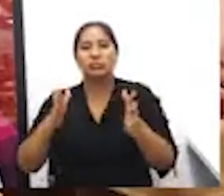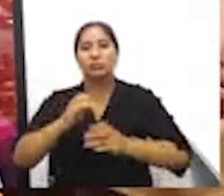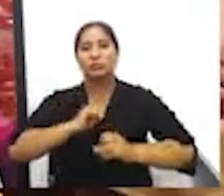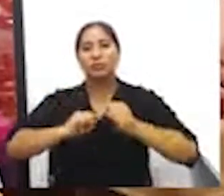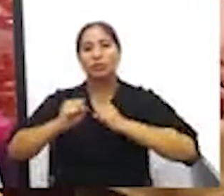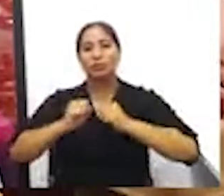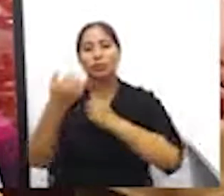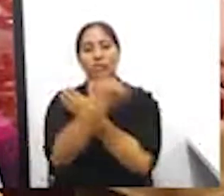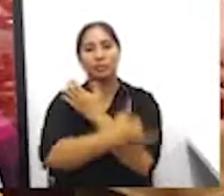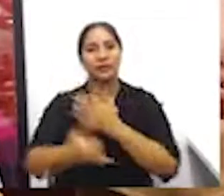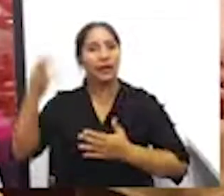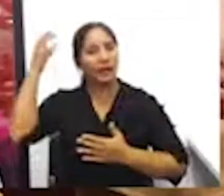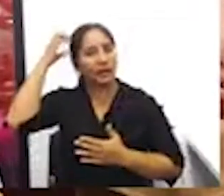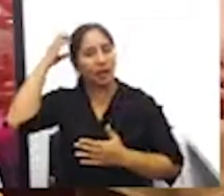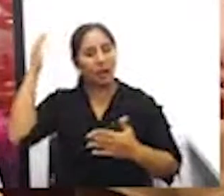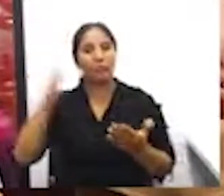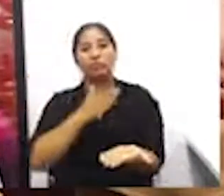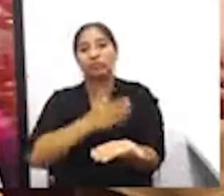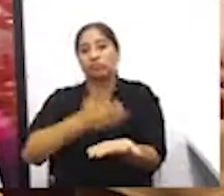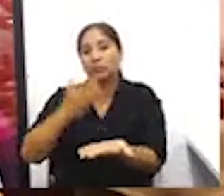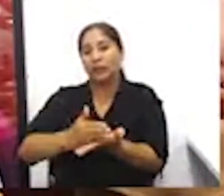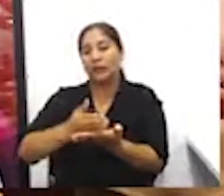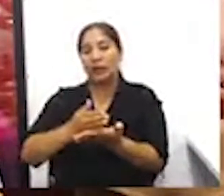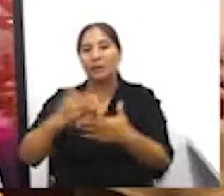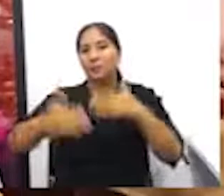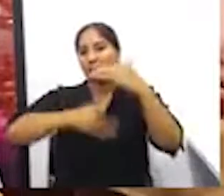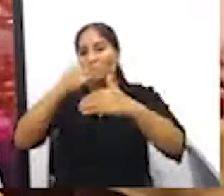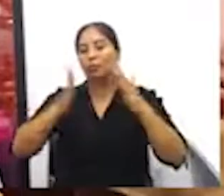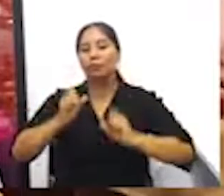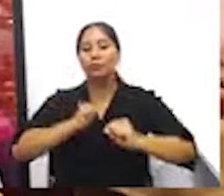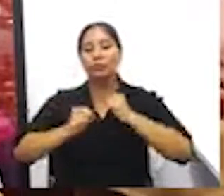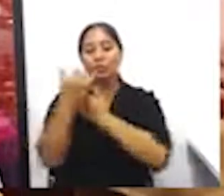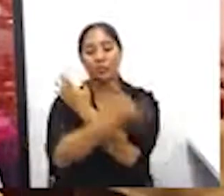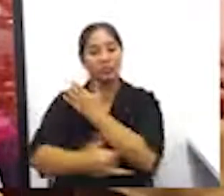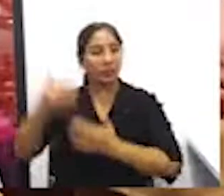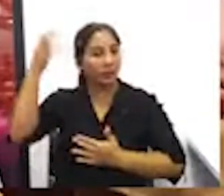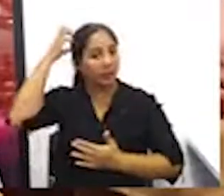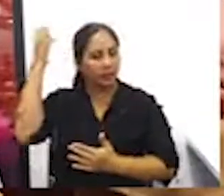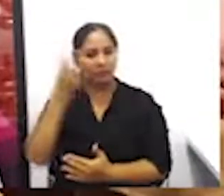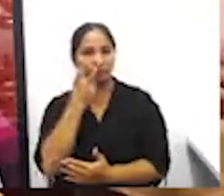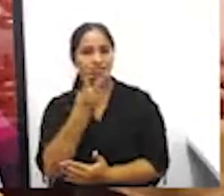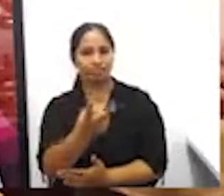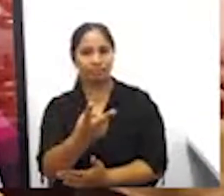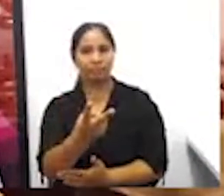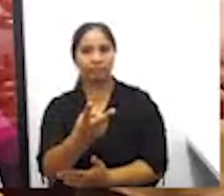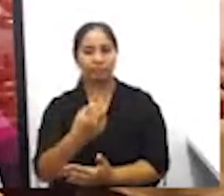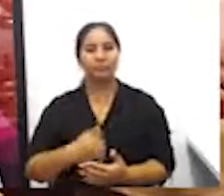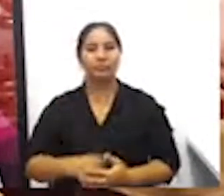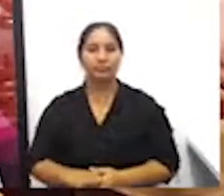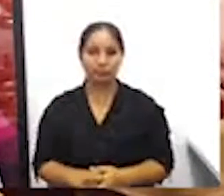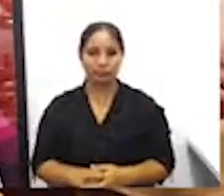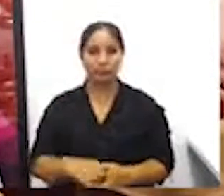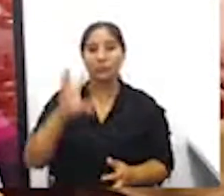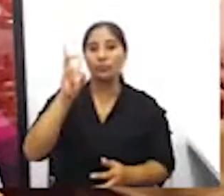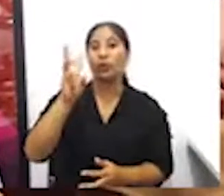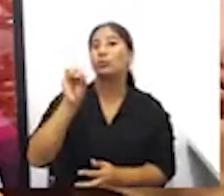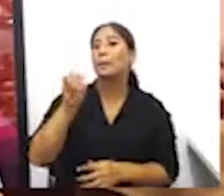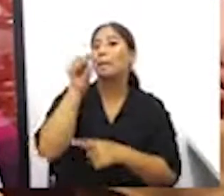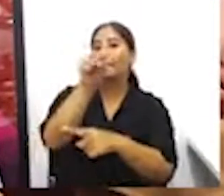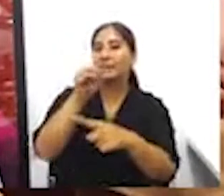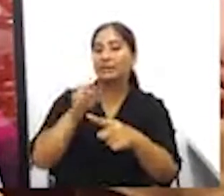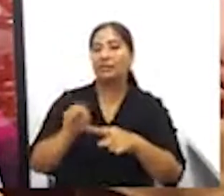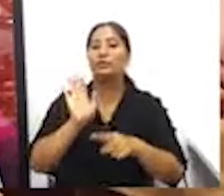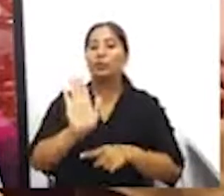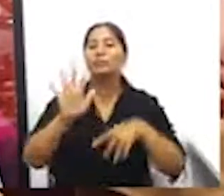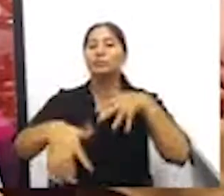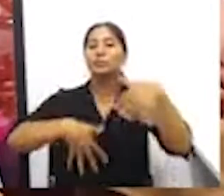Lao. And it's mostly about the youth because 60% of the population in Laos are